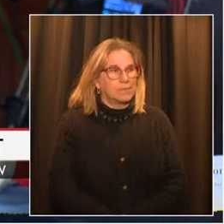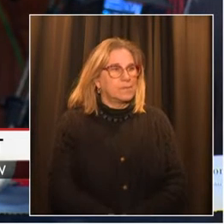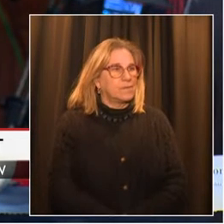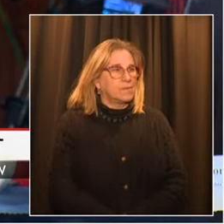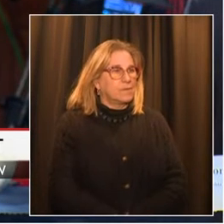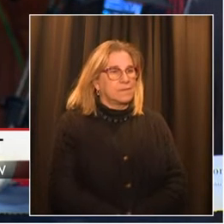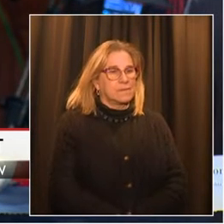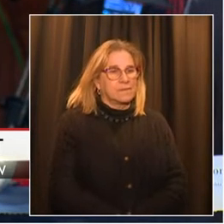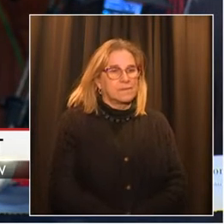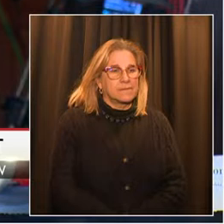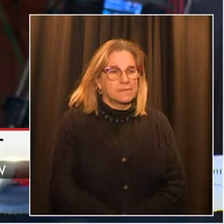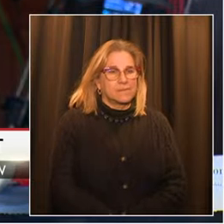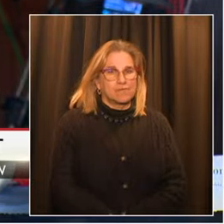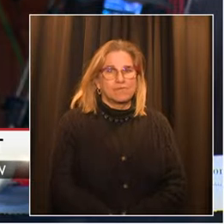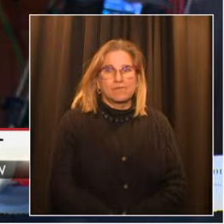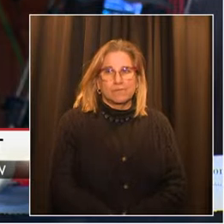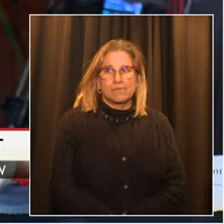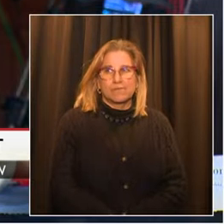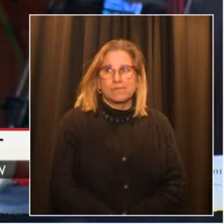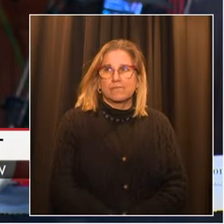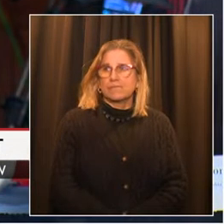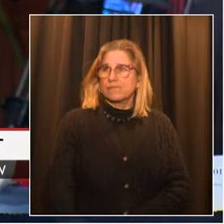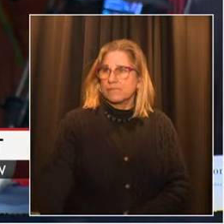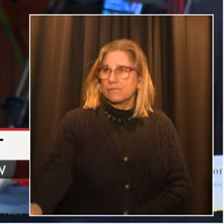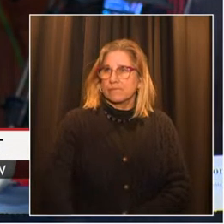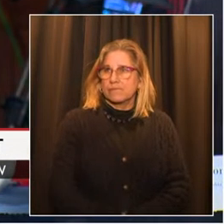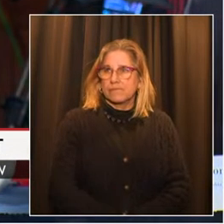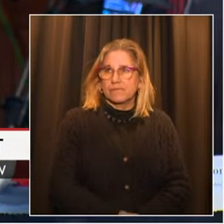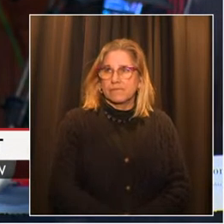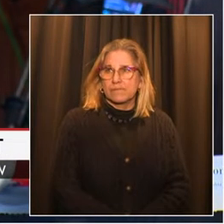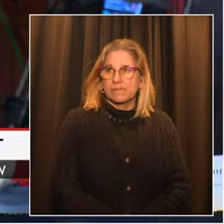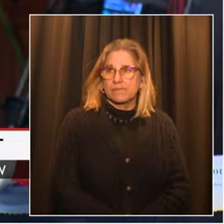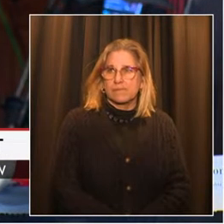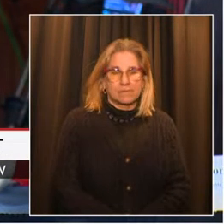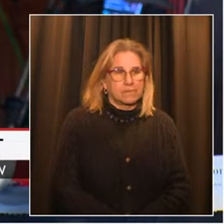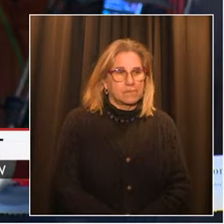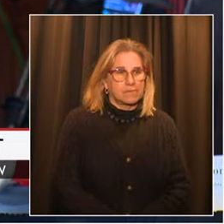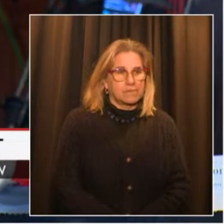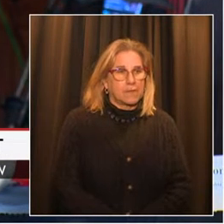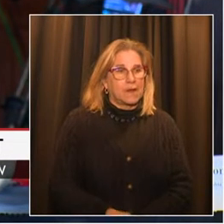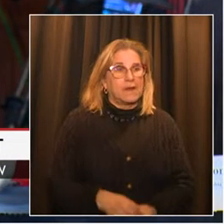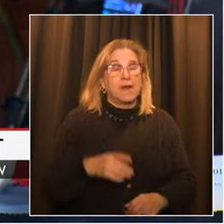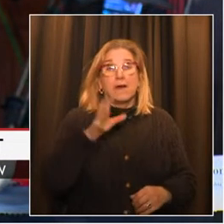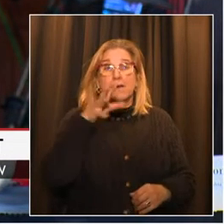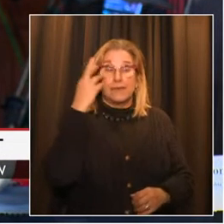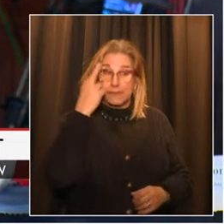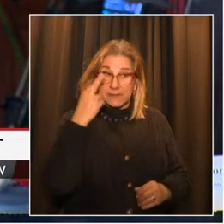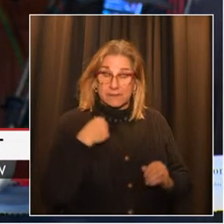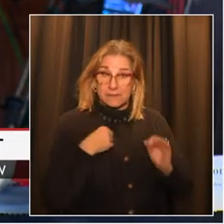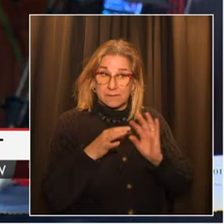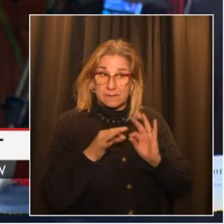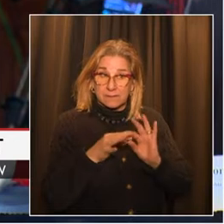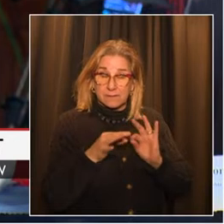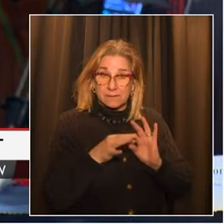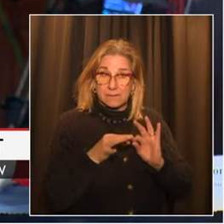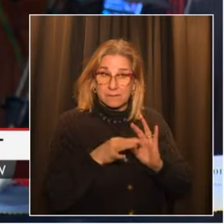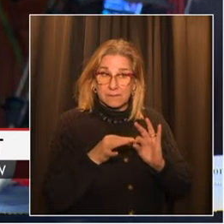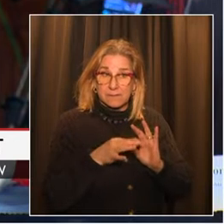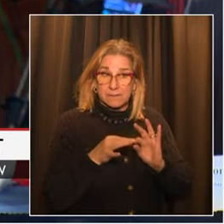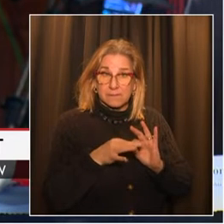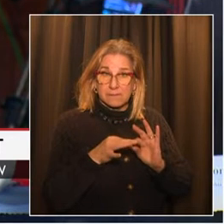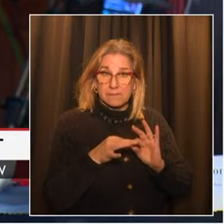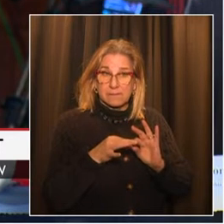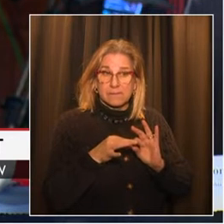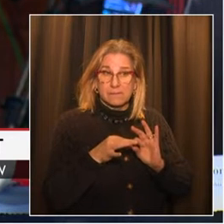I say that because I think it's important to understand that we really need to ensure that